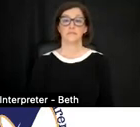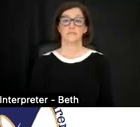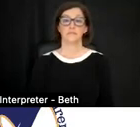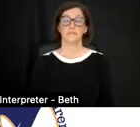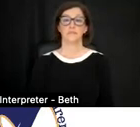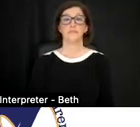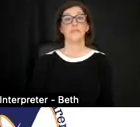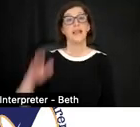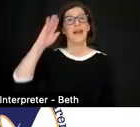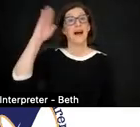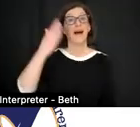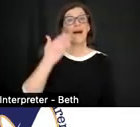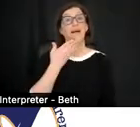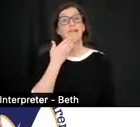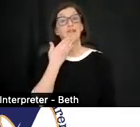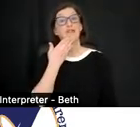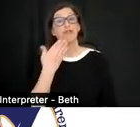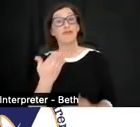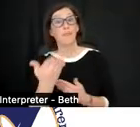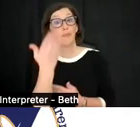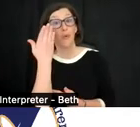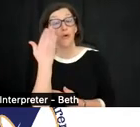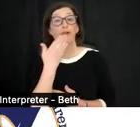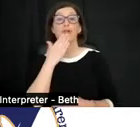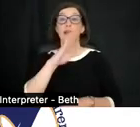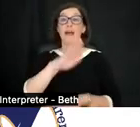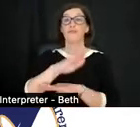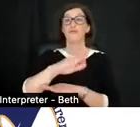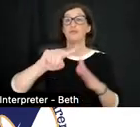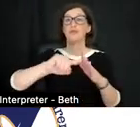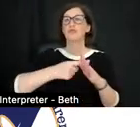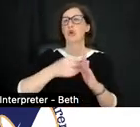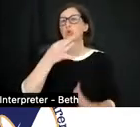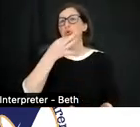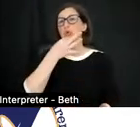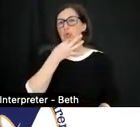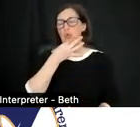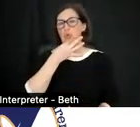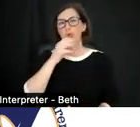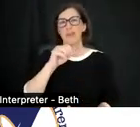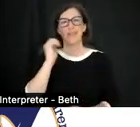Hi, good morning and good afternoon to everybody. We'll get started in just a few moments as our colleagues join.